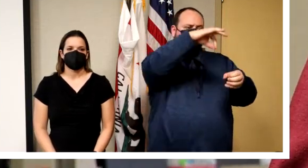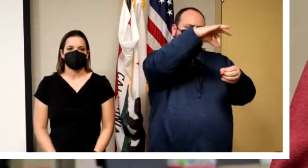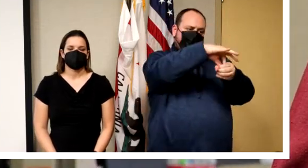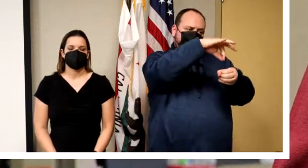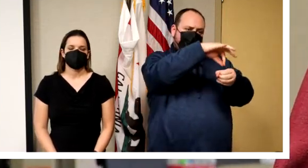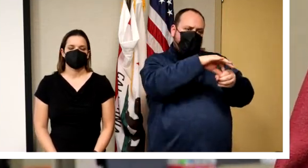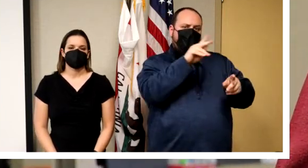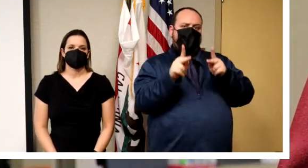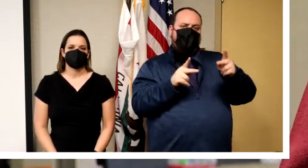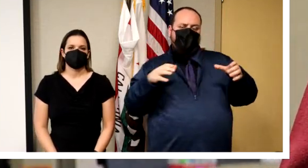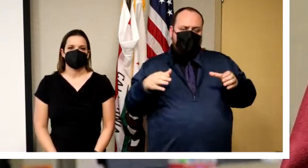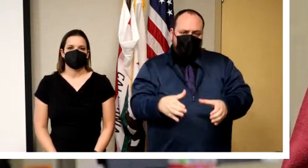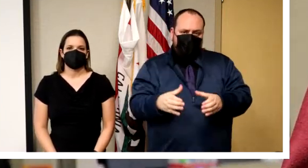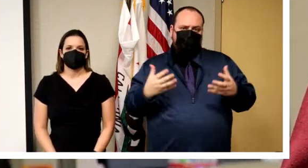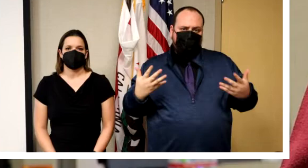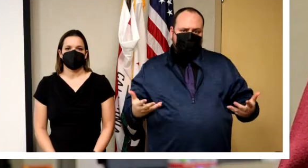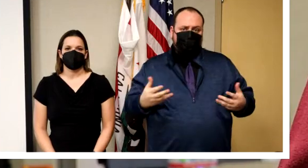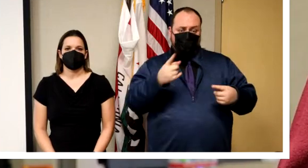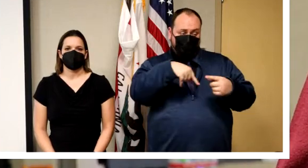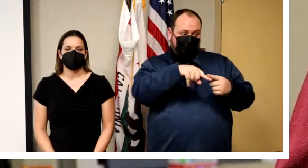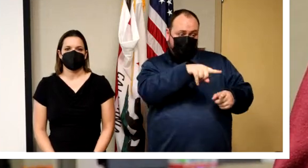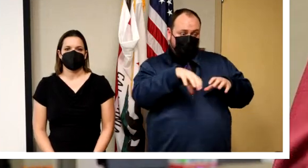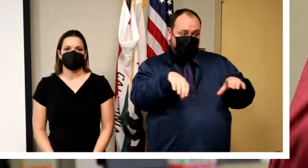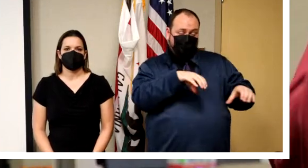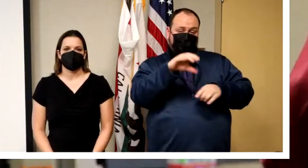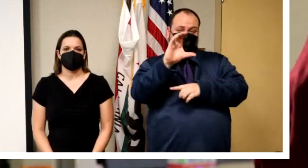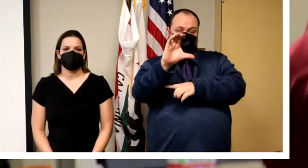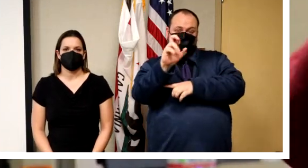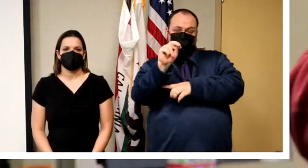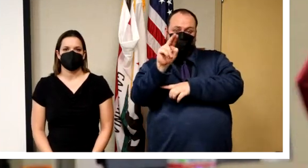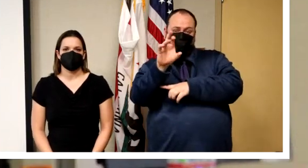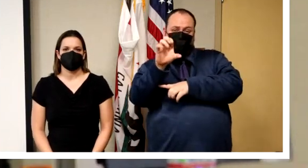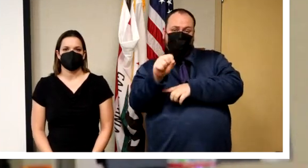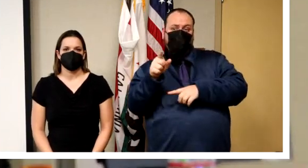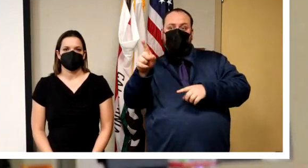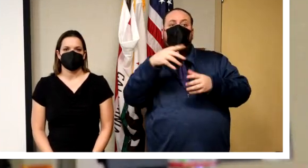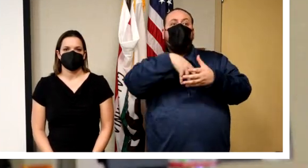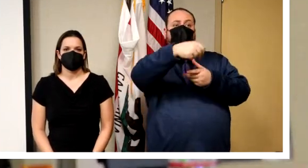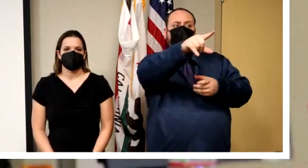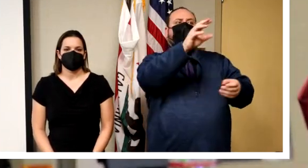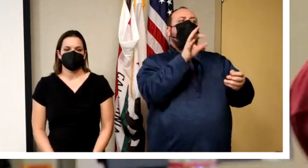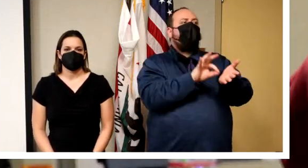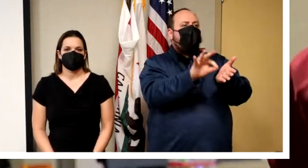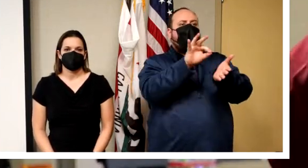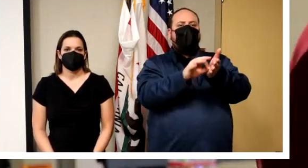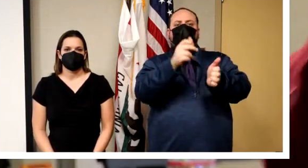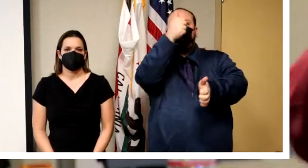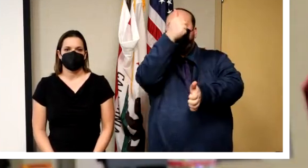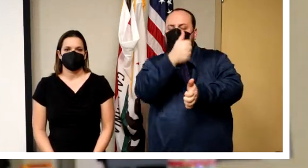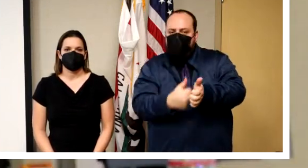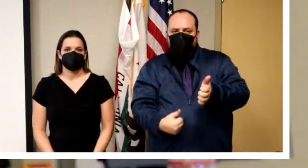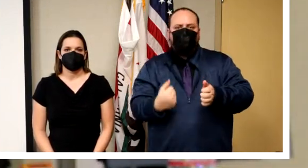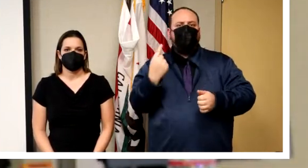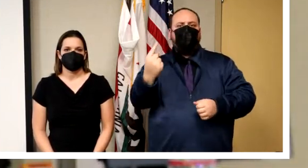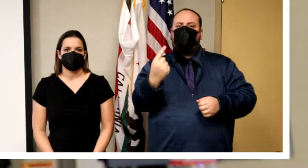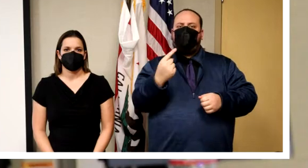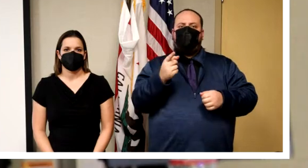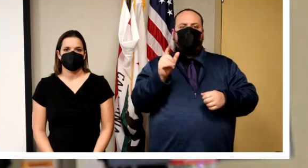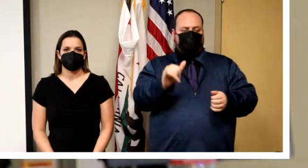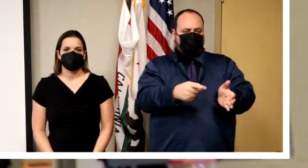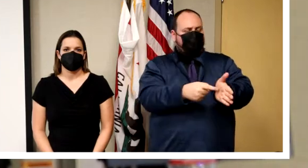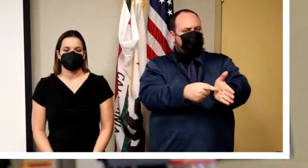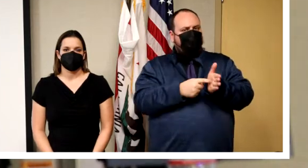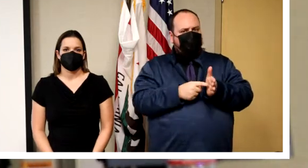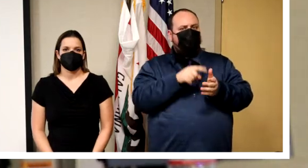When they do census numbers for the equality, they went out and counted every single person. It's required for a count for those people.